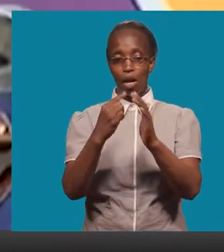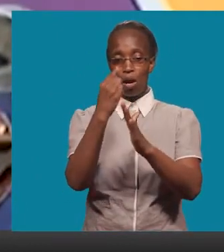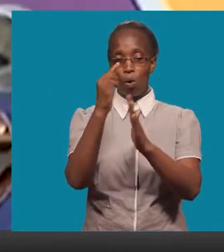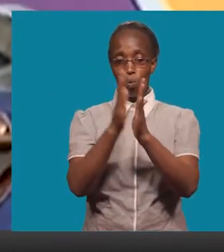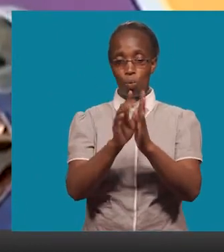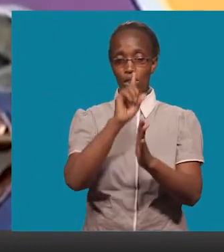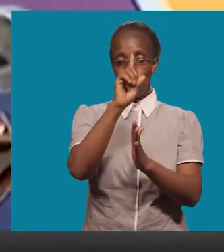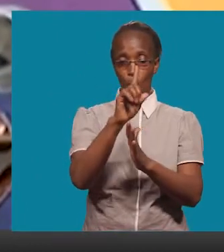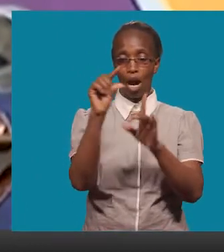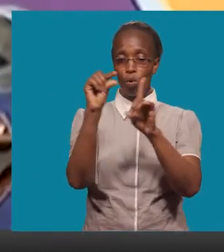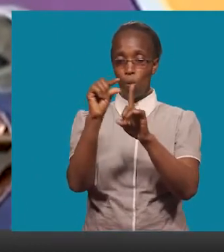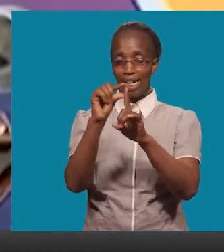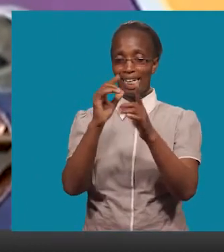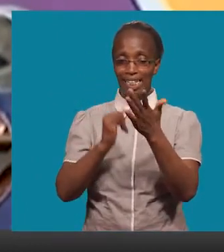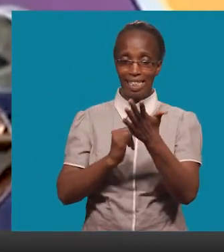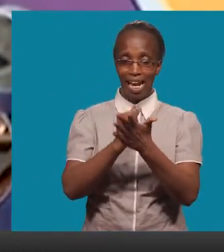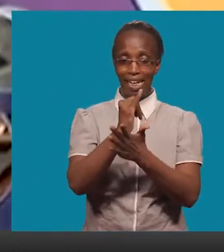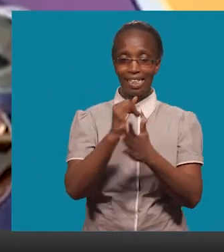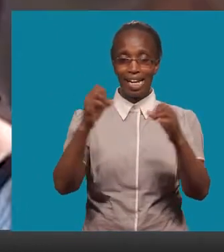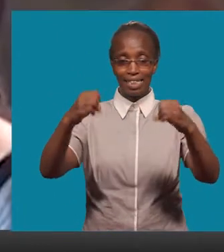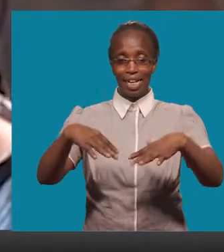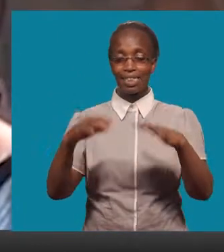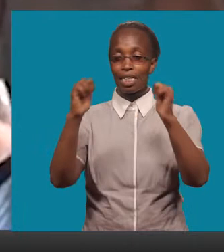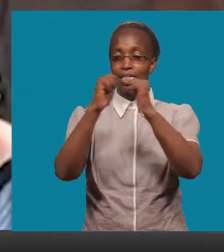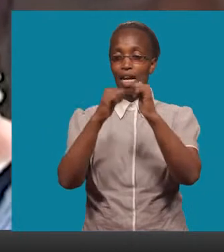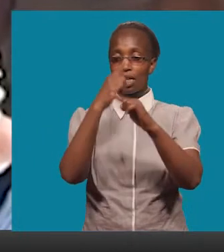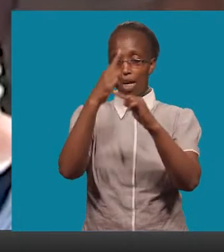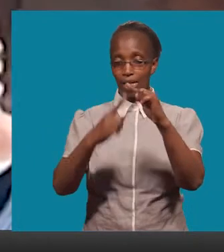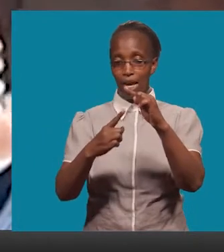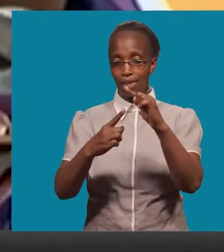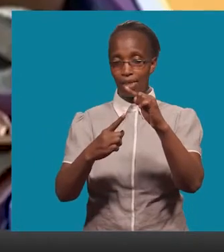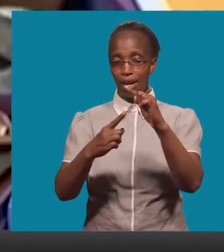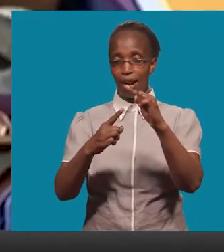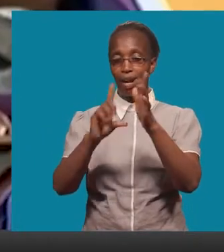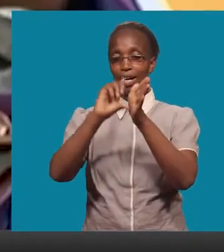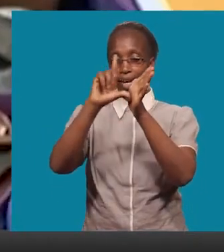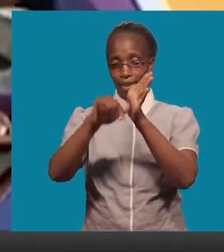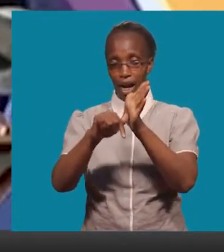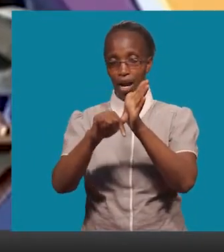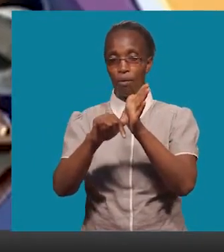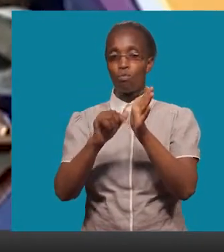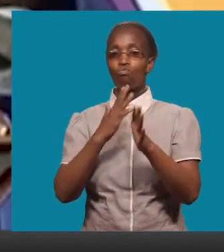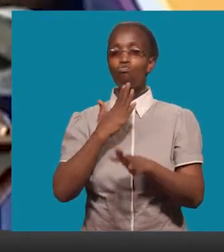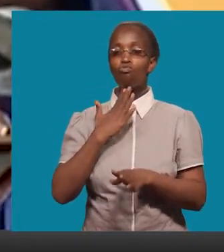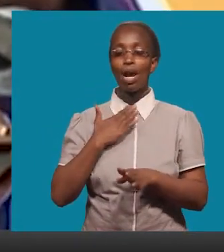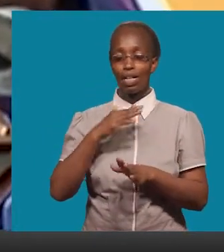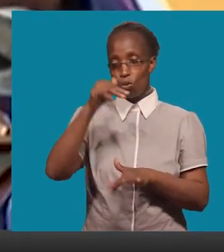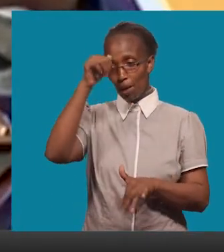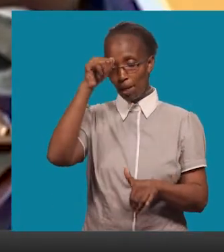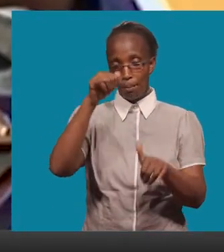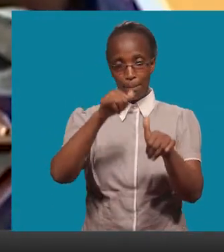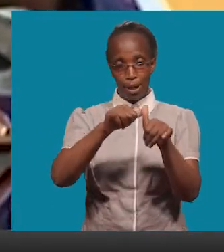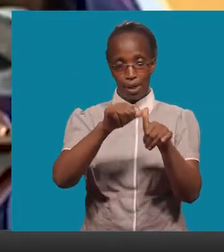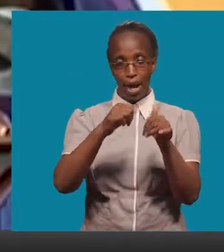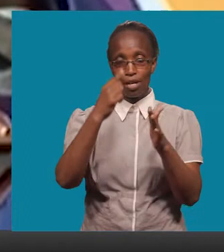by integrity, uwazi. 10 years down the line, we would want to be remembered as the